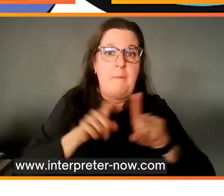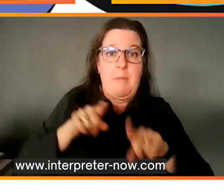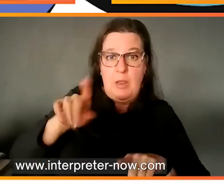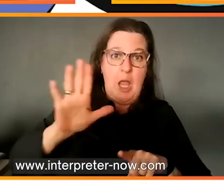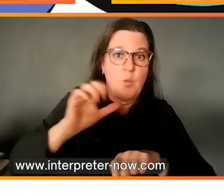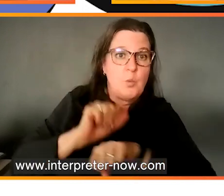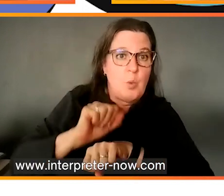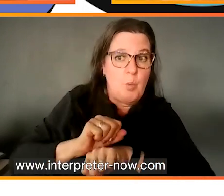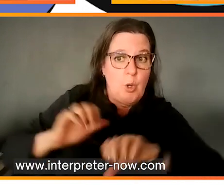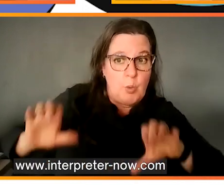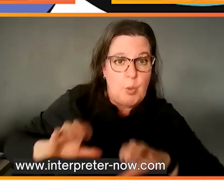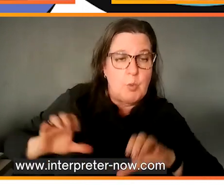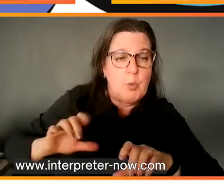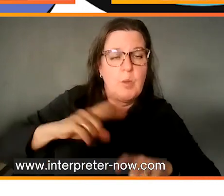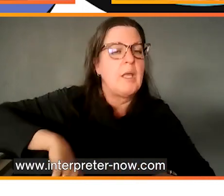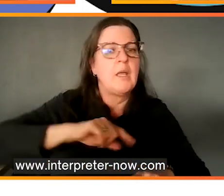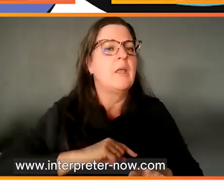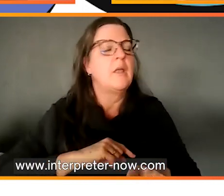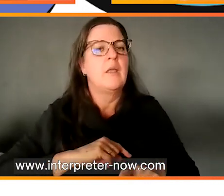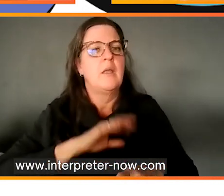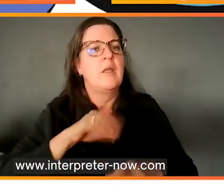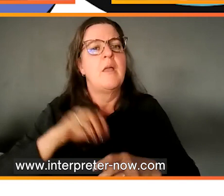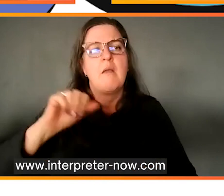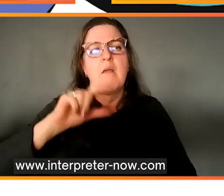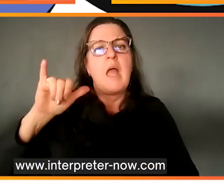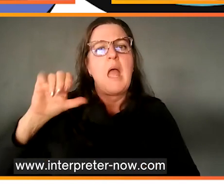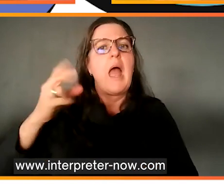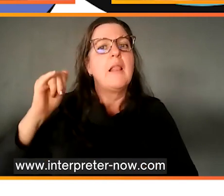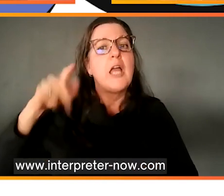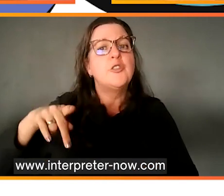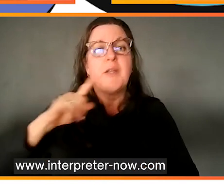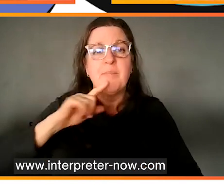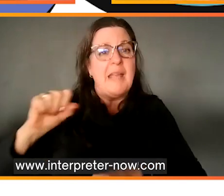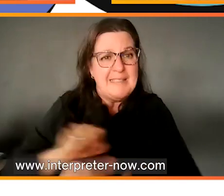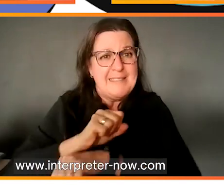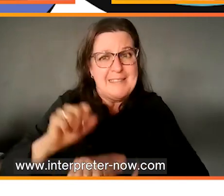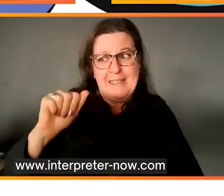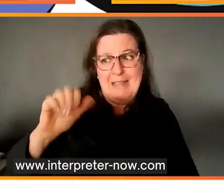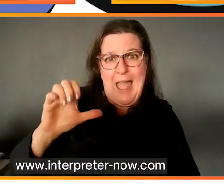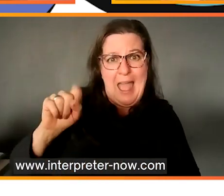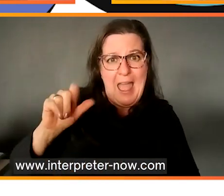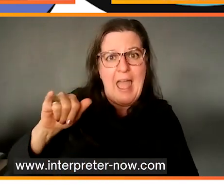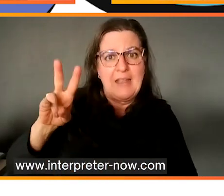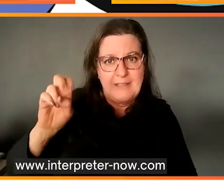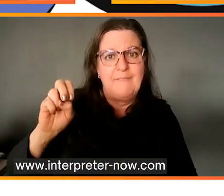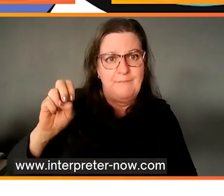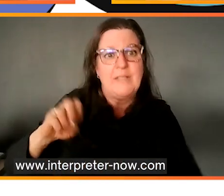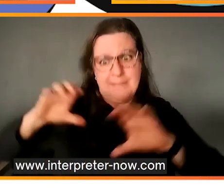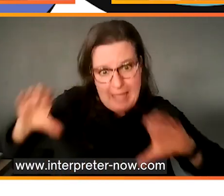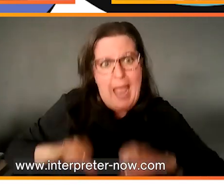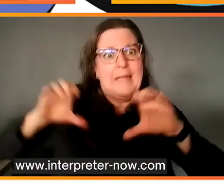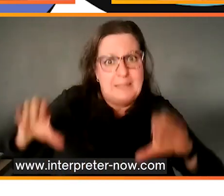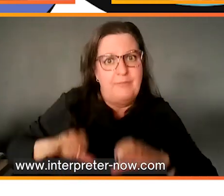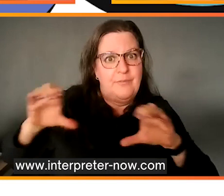getting into is allyship is active. Yes. It's Absolutely. right. And